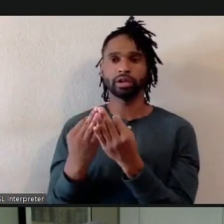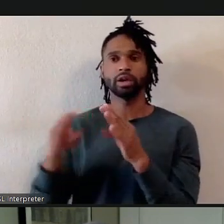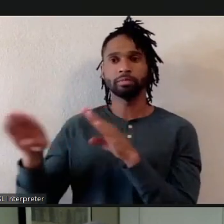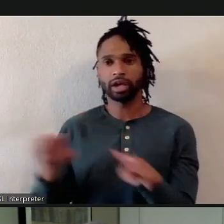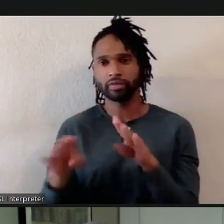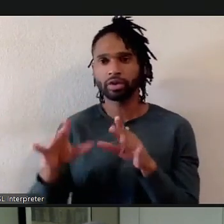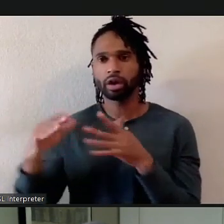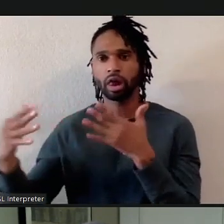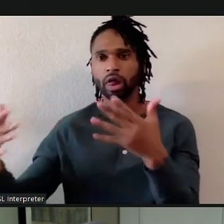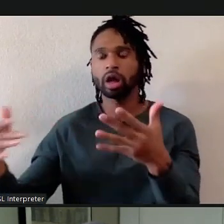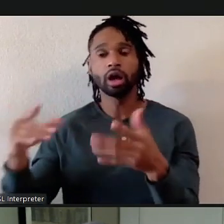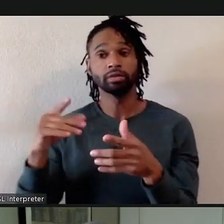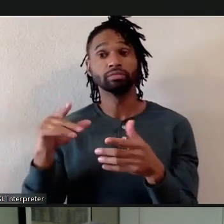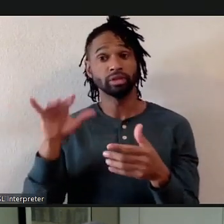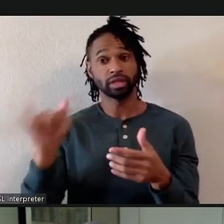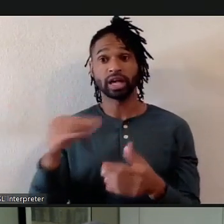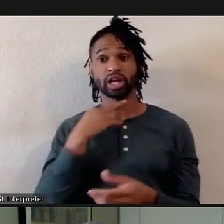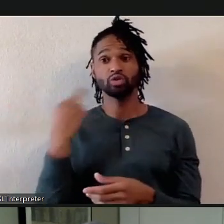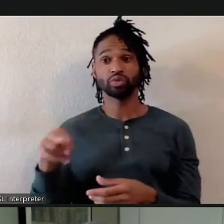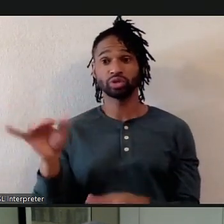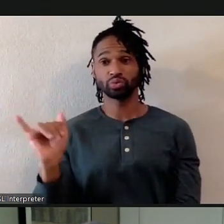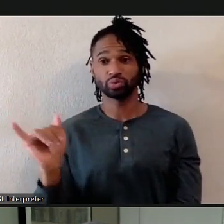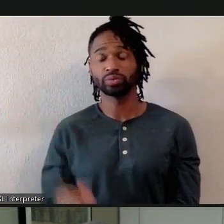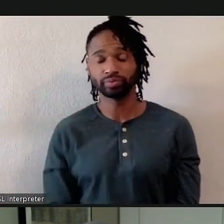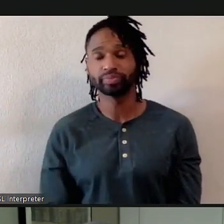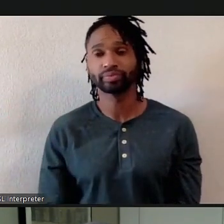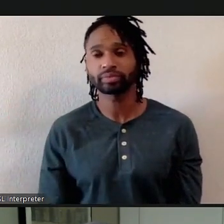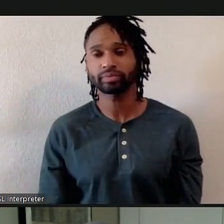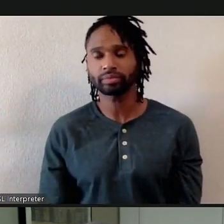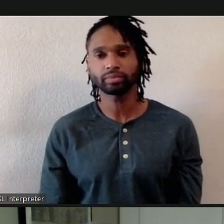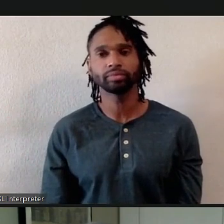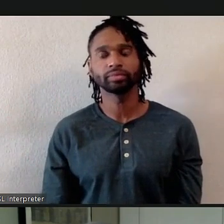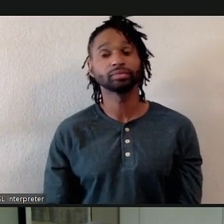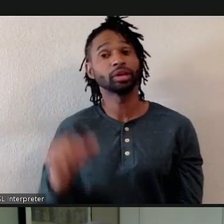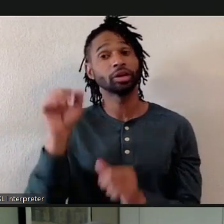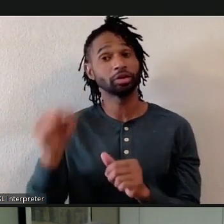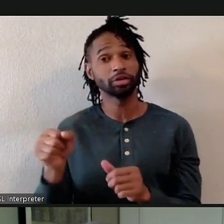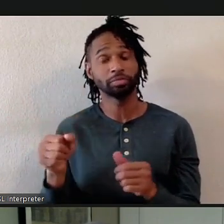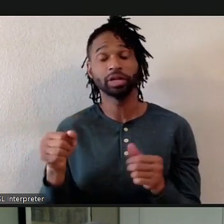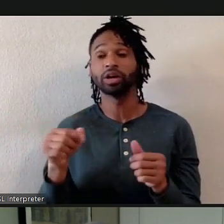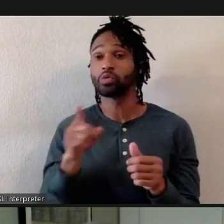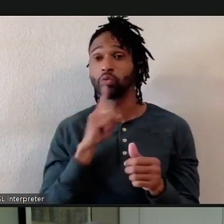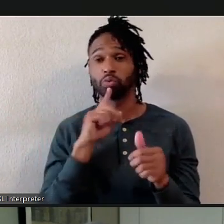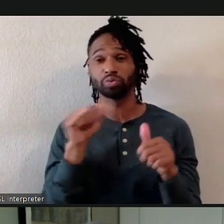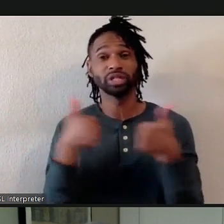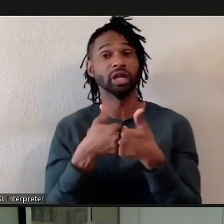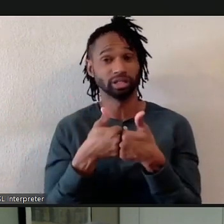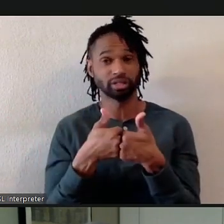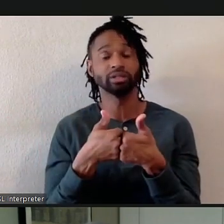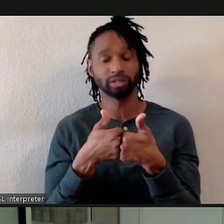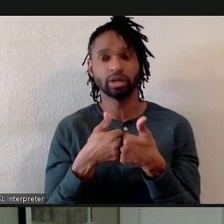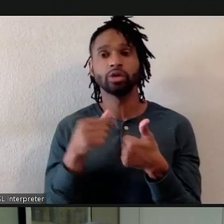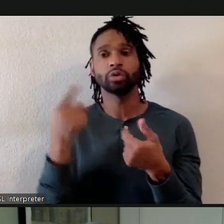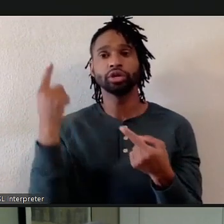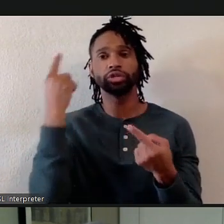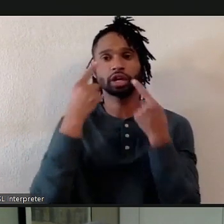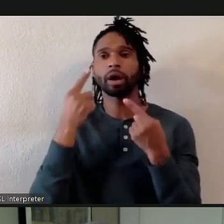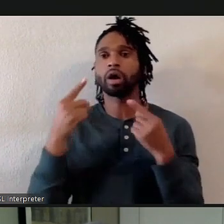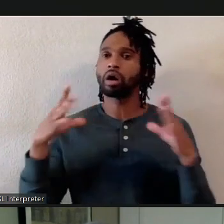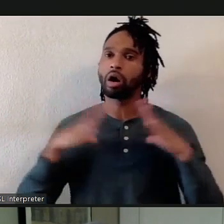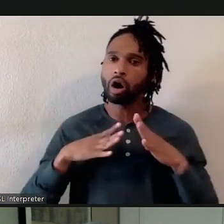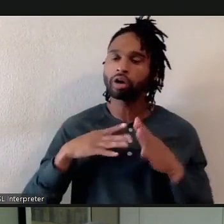then that's a risk. And so that poses maybe a particular challenge when you think about the holidays, the